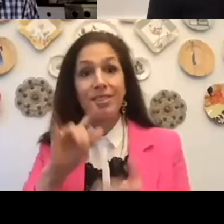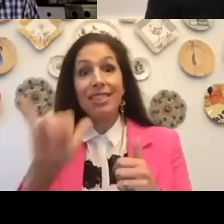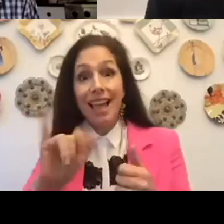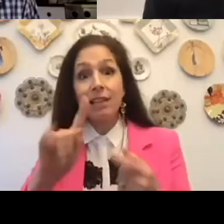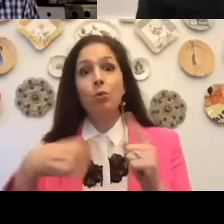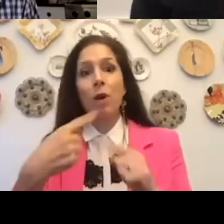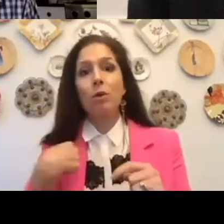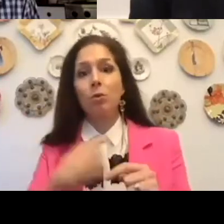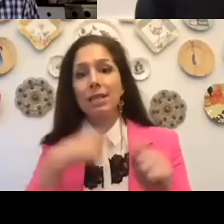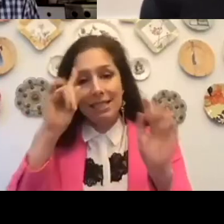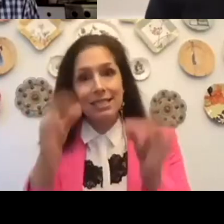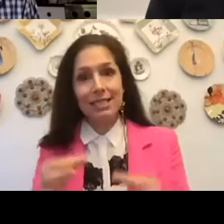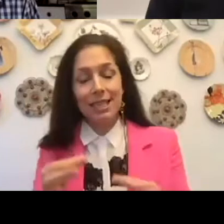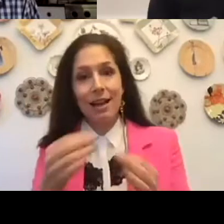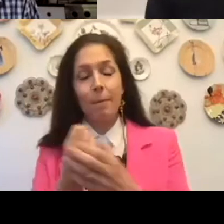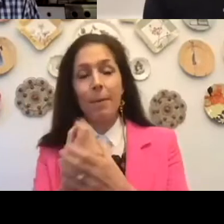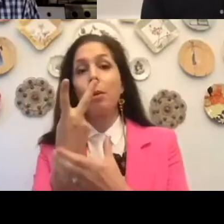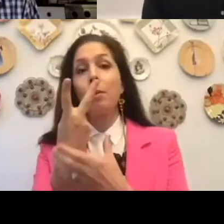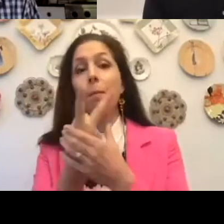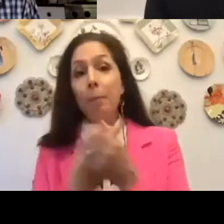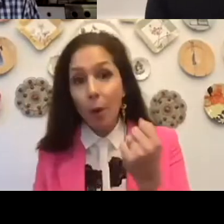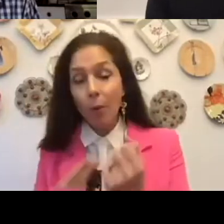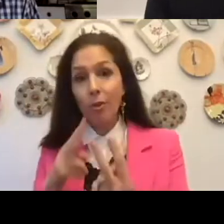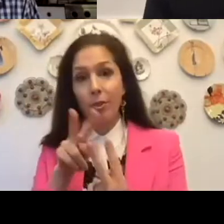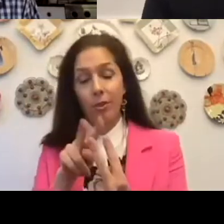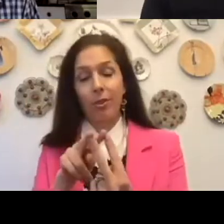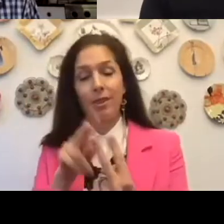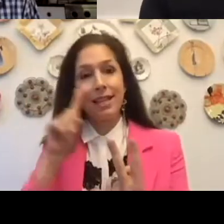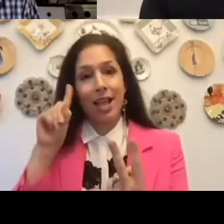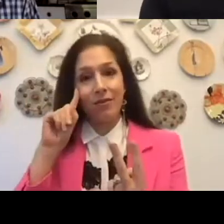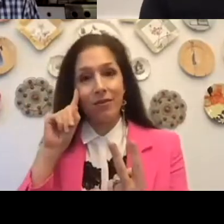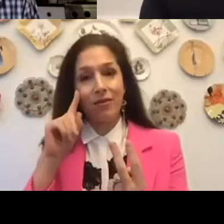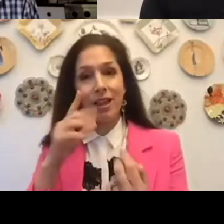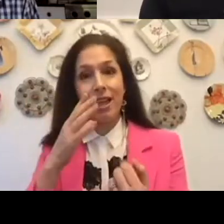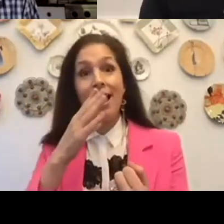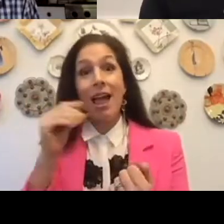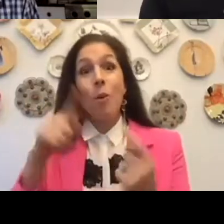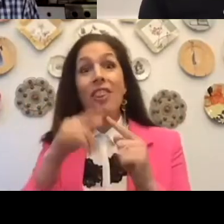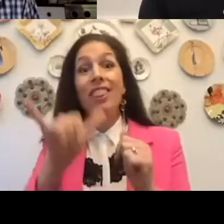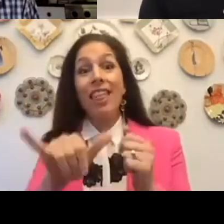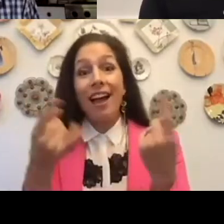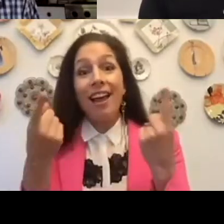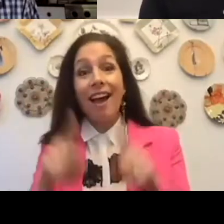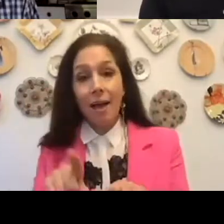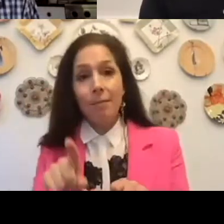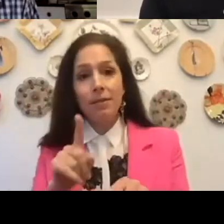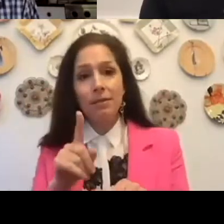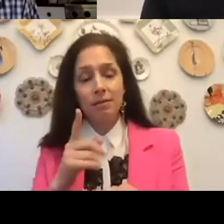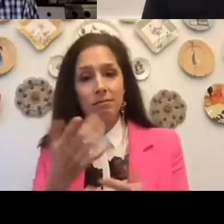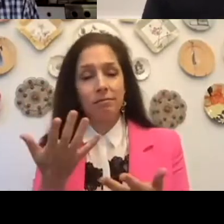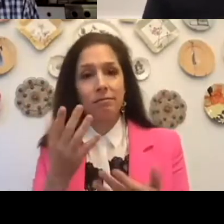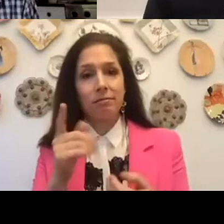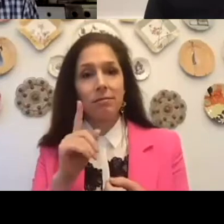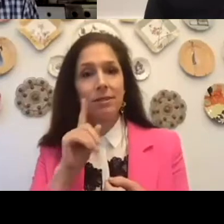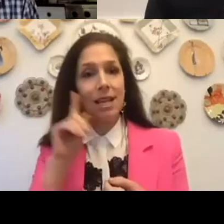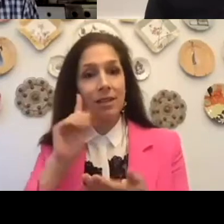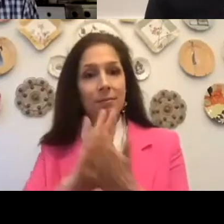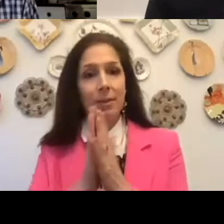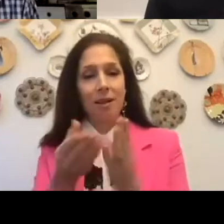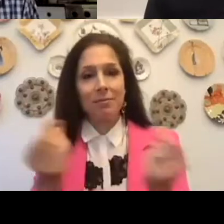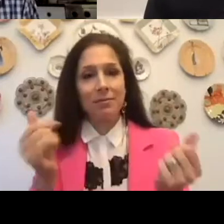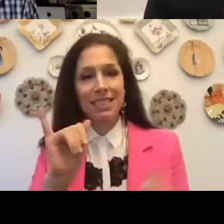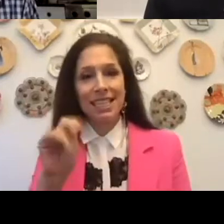just post our pilot on YouTube and tell the story as we believe it to be, and have that story be about two deaf characters. And when that happened,